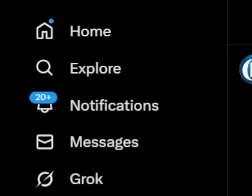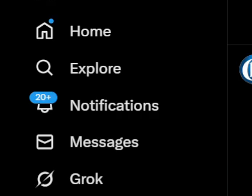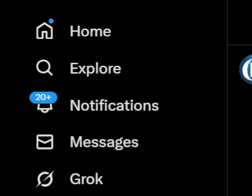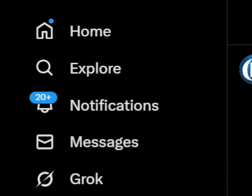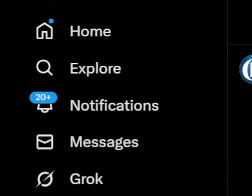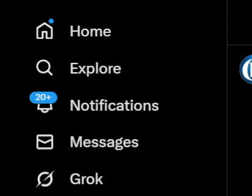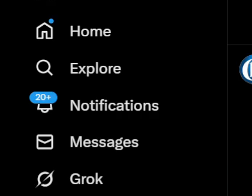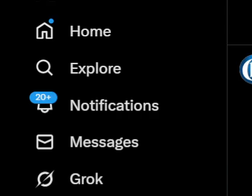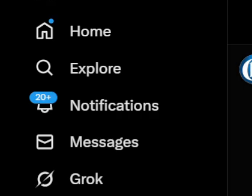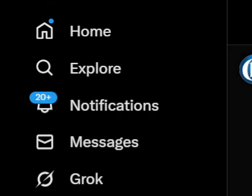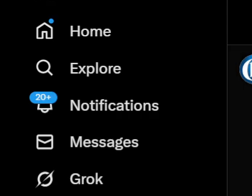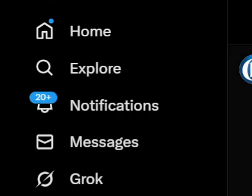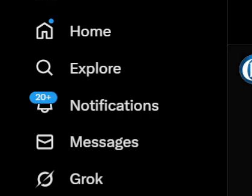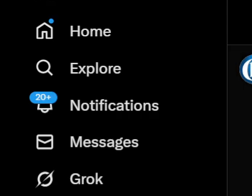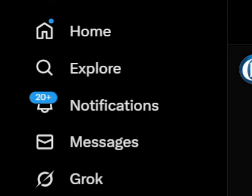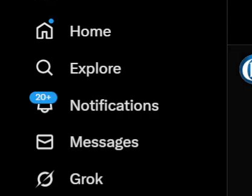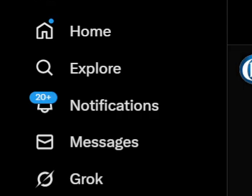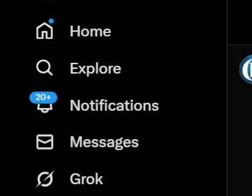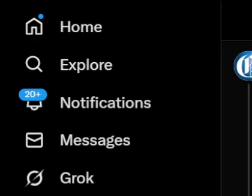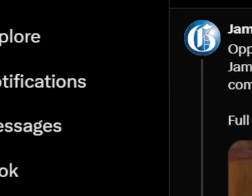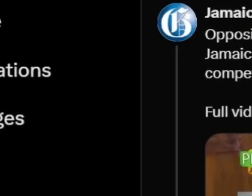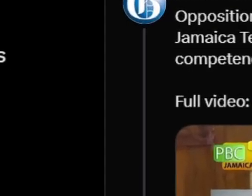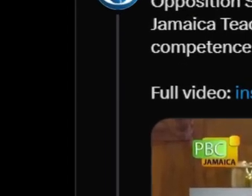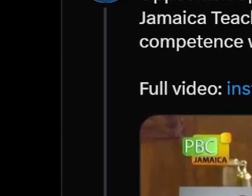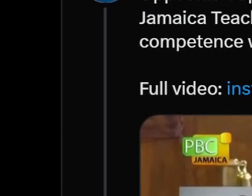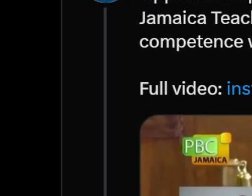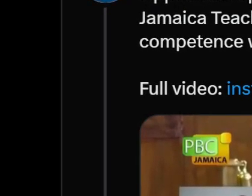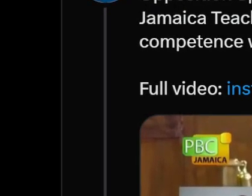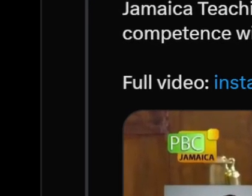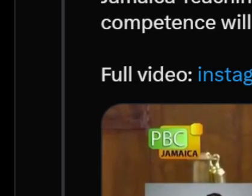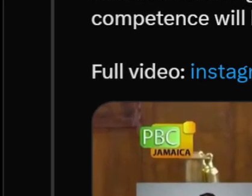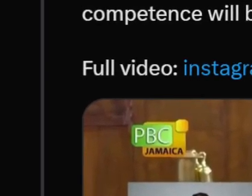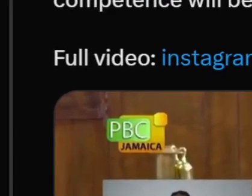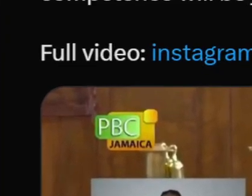Mr. Damian Crawford, questioning